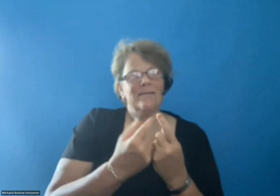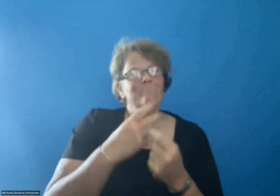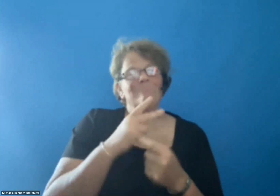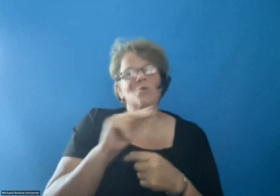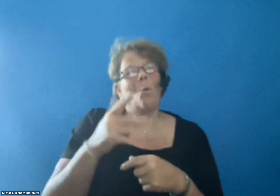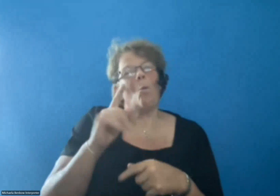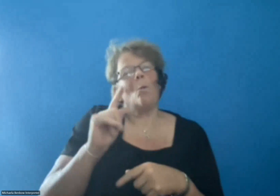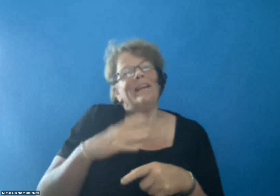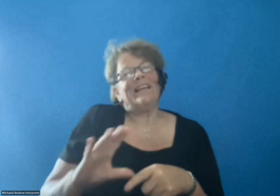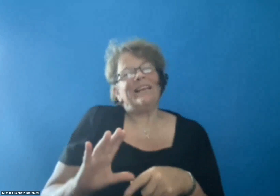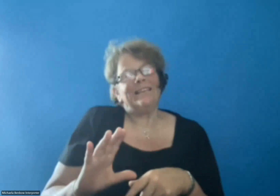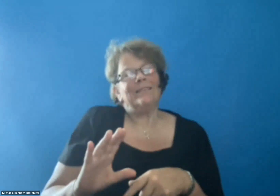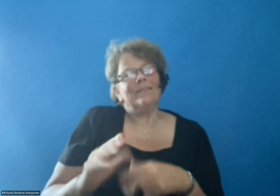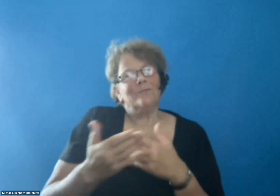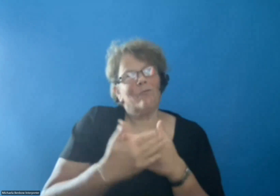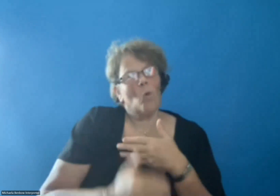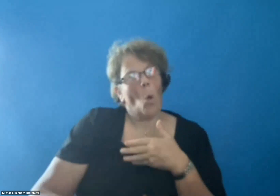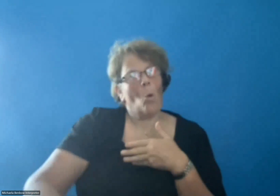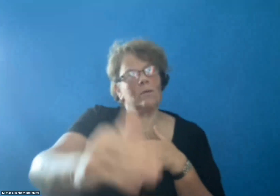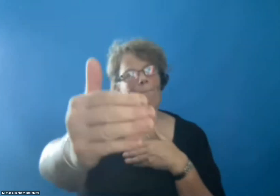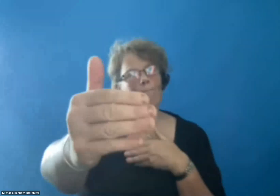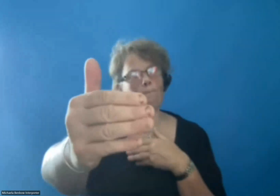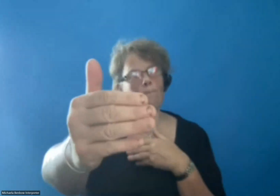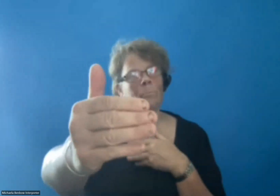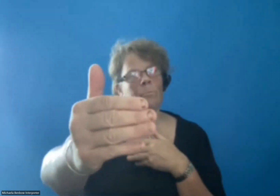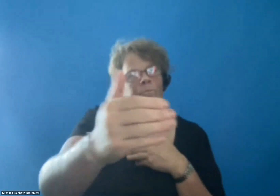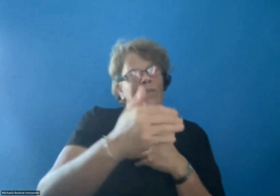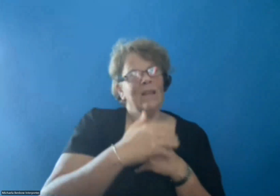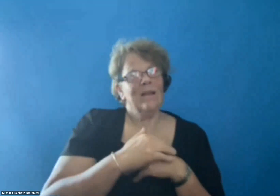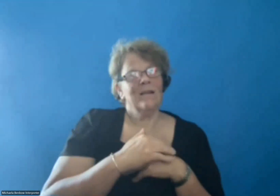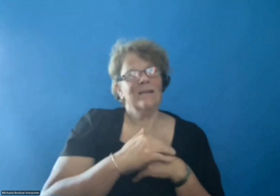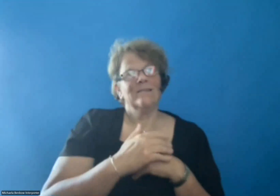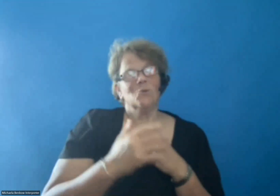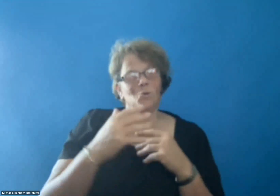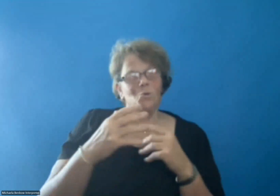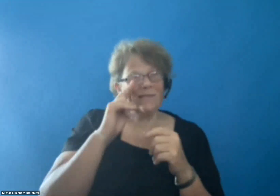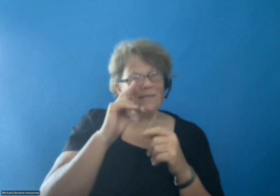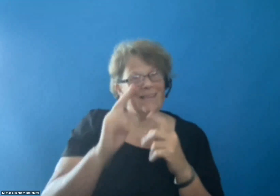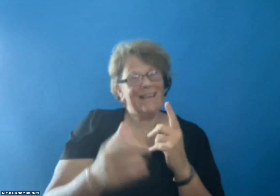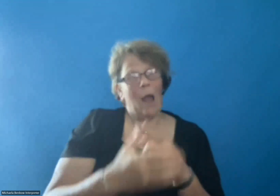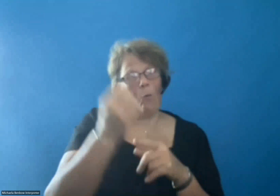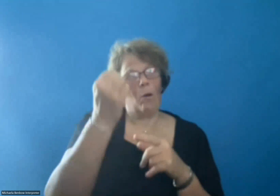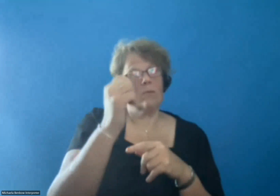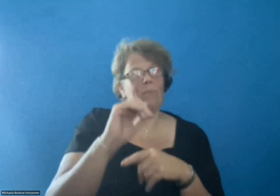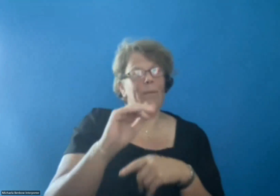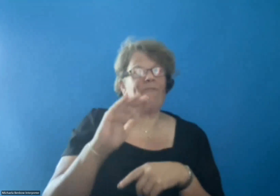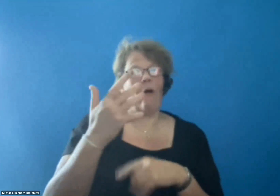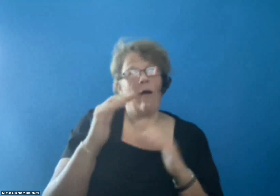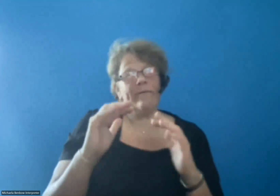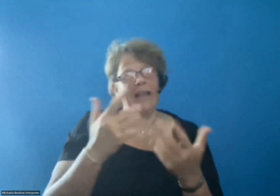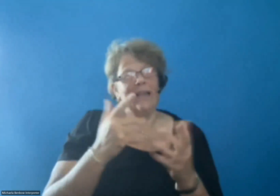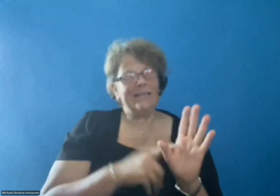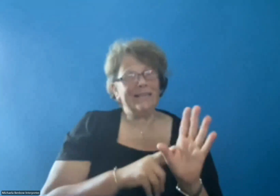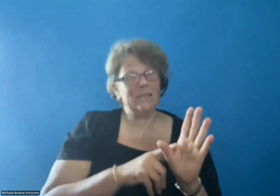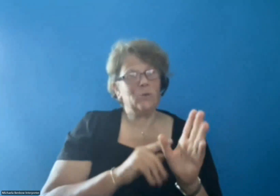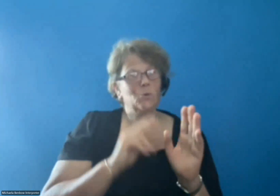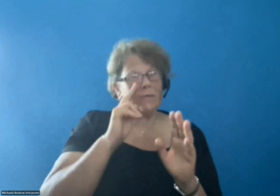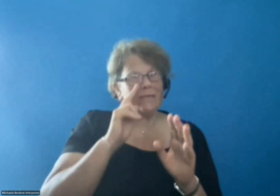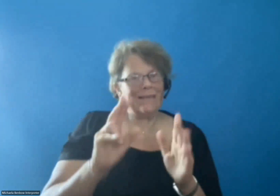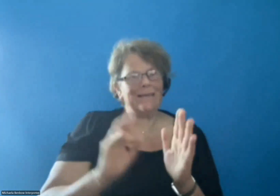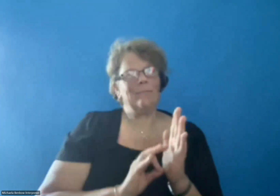do for the longer term, and to see those outcomes that might take 5 or 10 years or longer sometimes to really show that improvement. So I